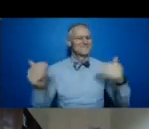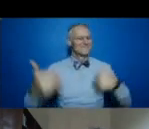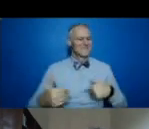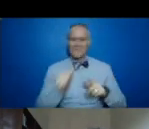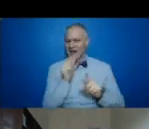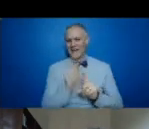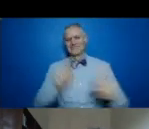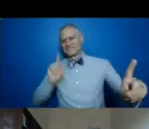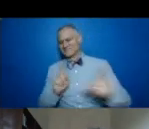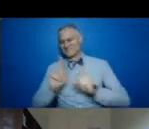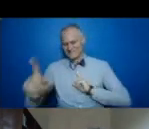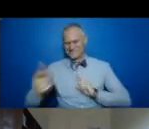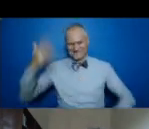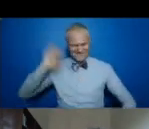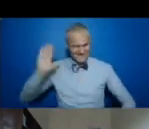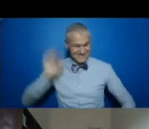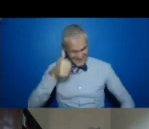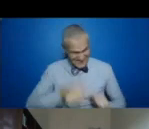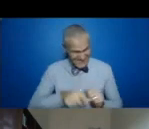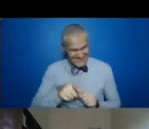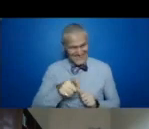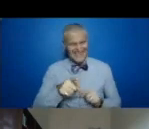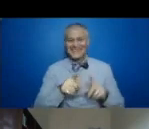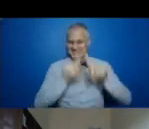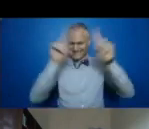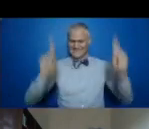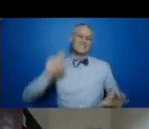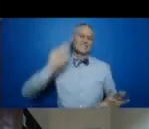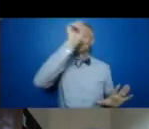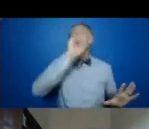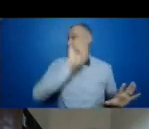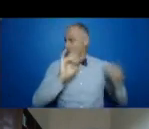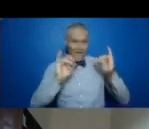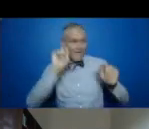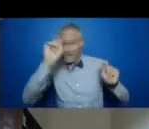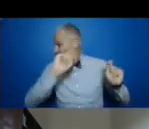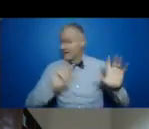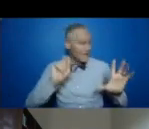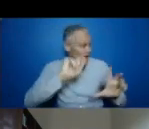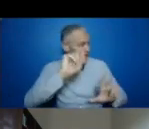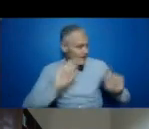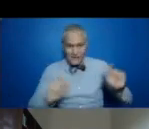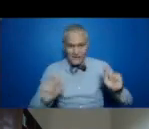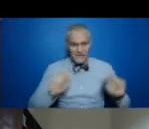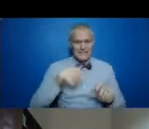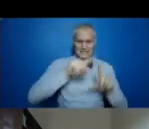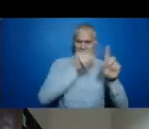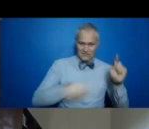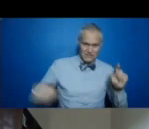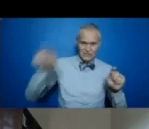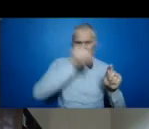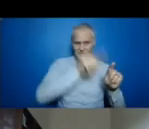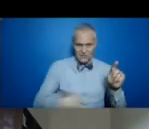distanced and things like that. We might produce something that looks like this, where inside the circle are some of